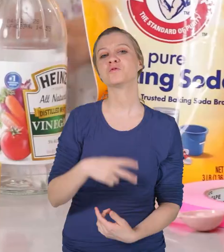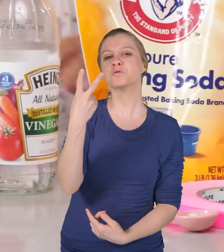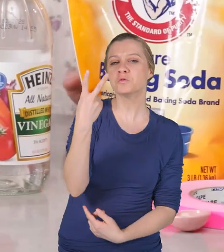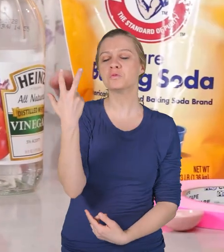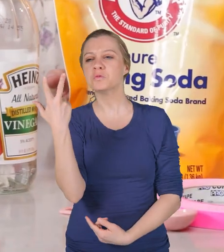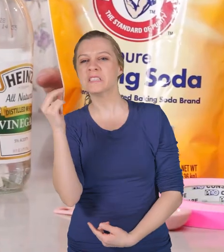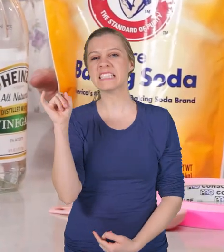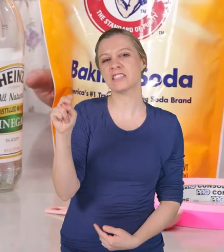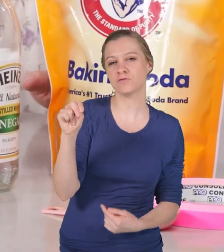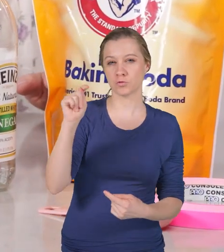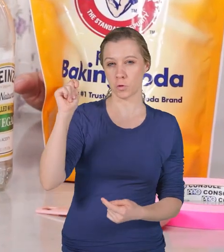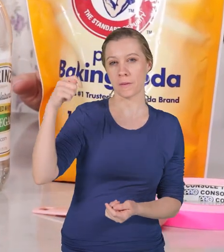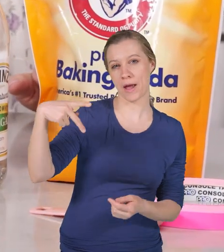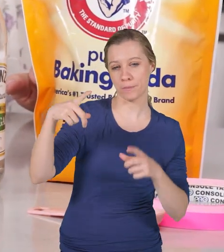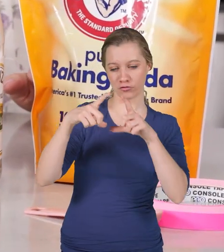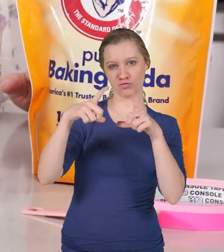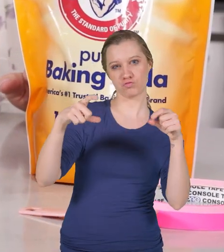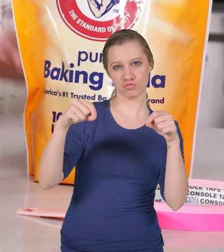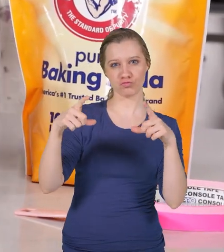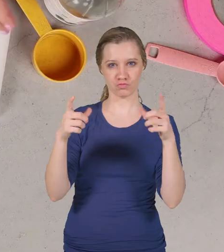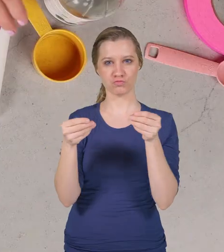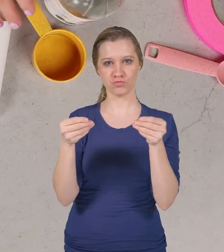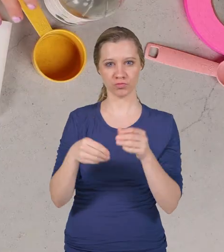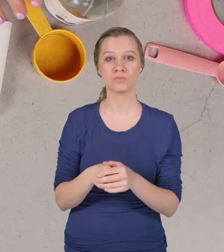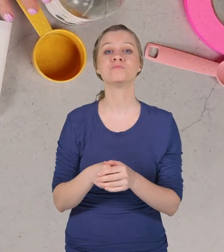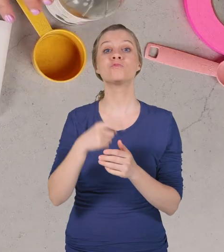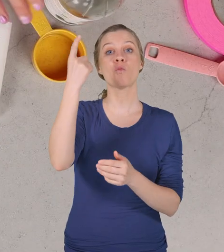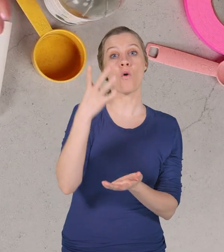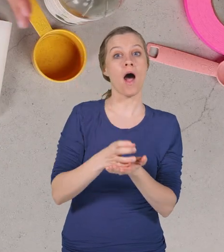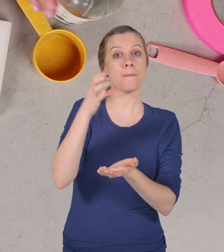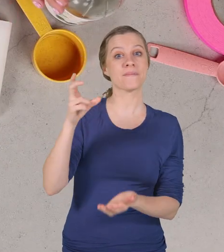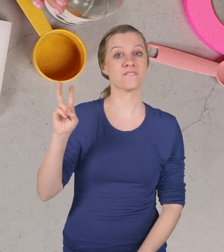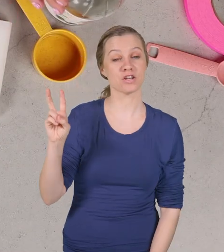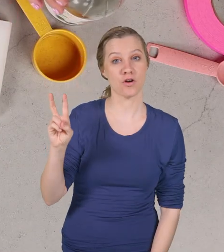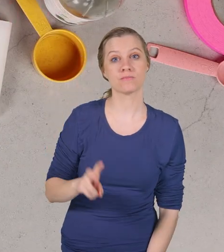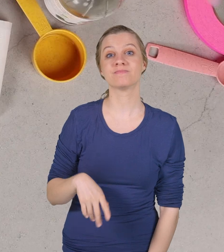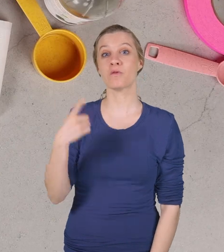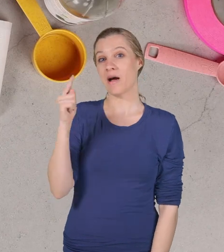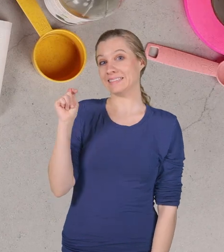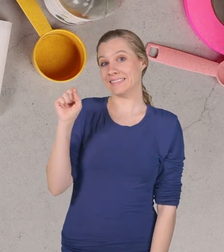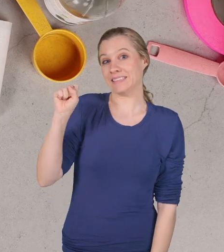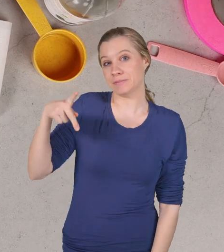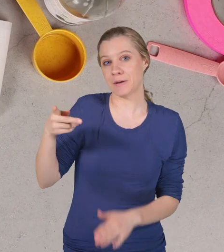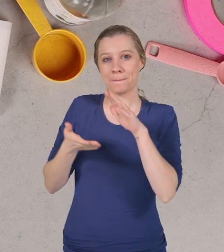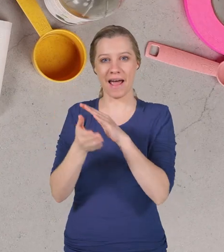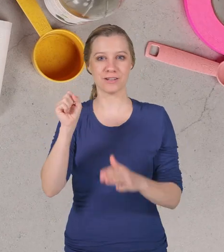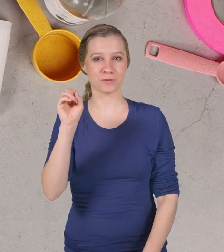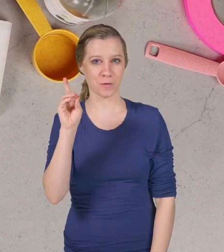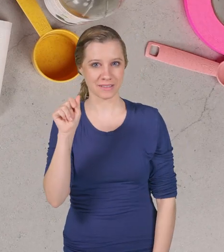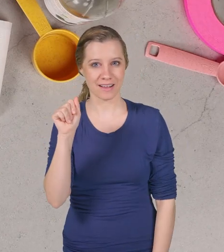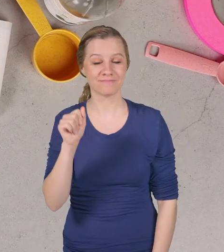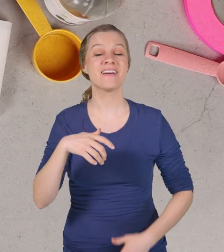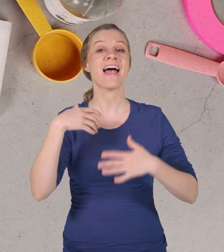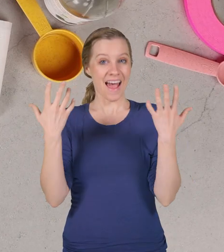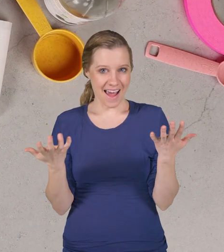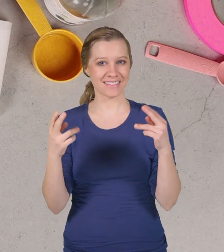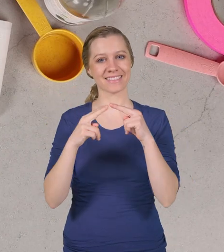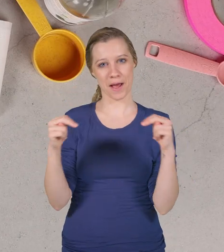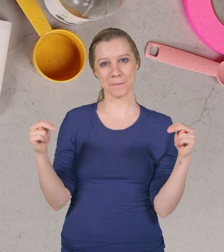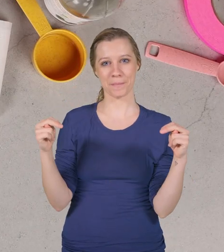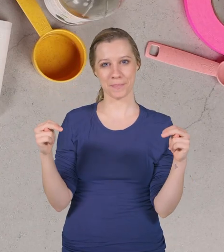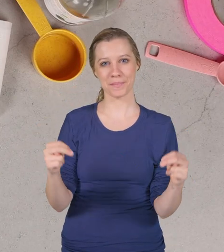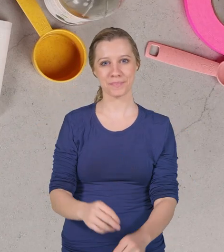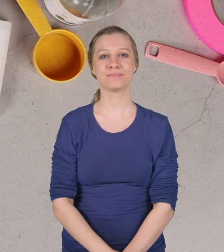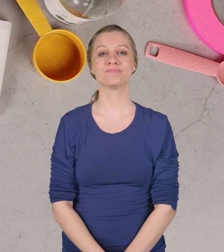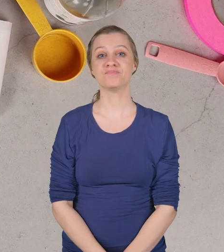scissors, 2 to 3 inches of toilet paper, a 1/4 cup of vinegar, and 1 teaspoon of baking soda,